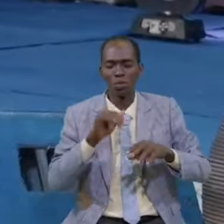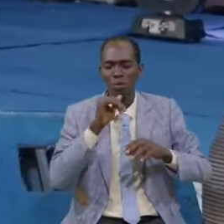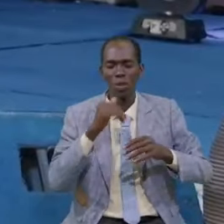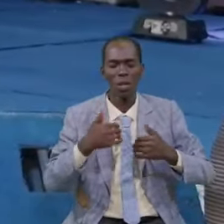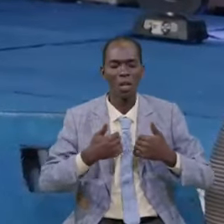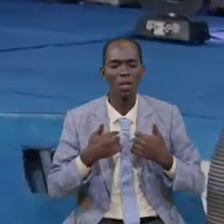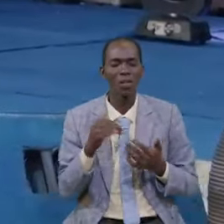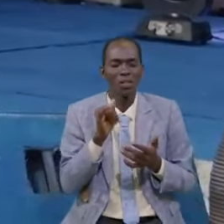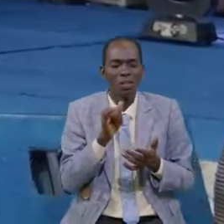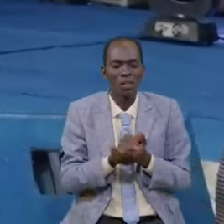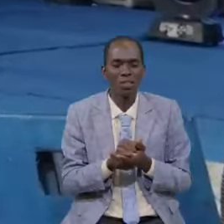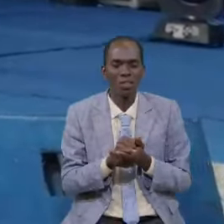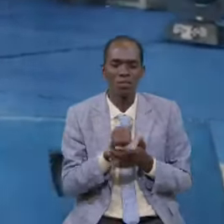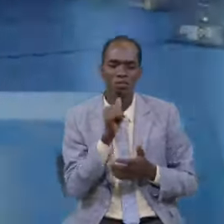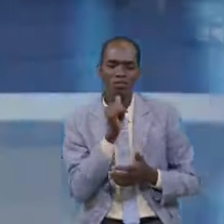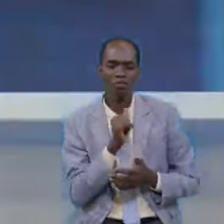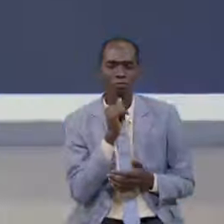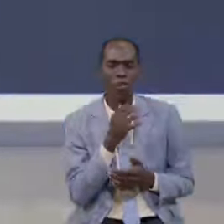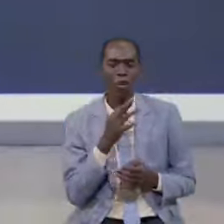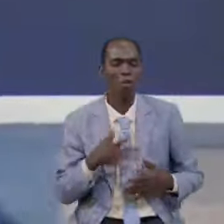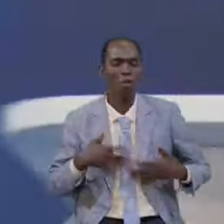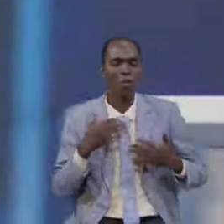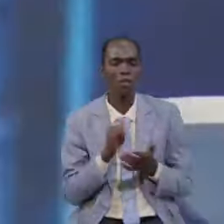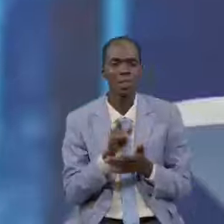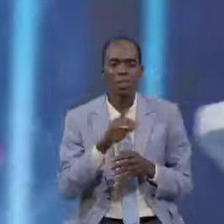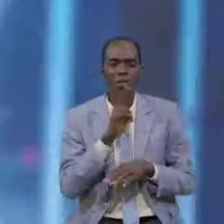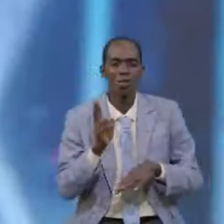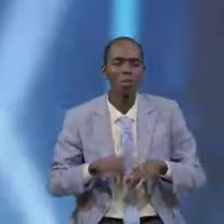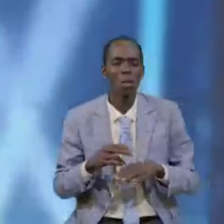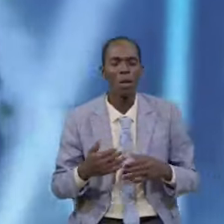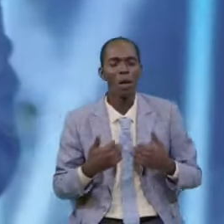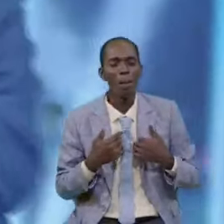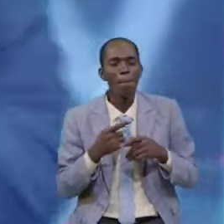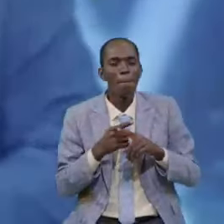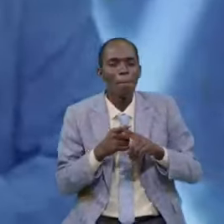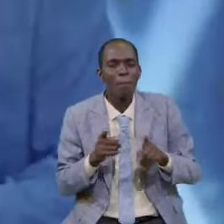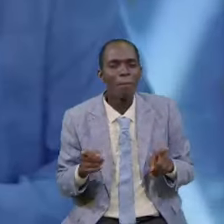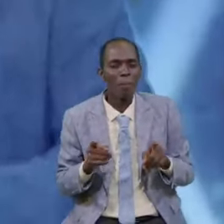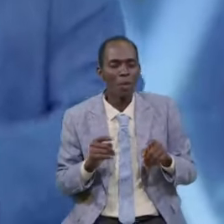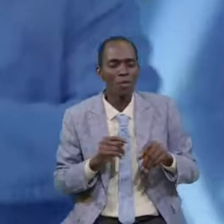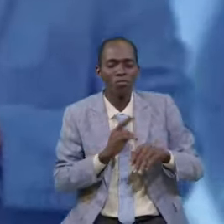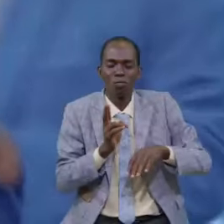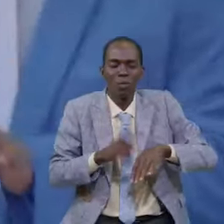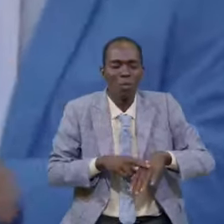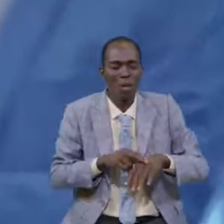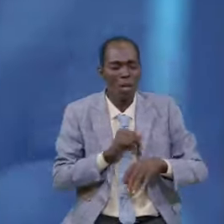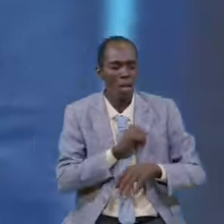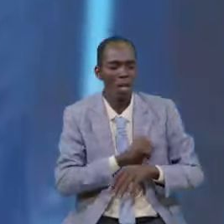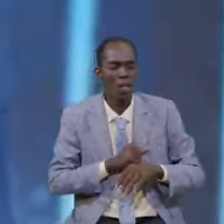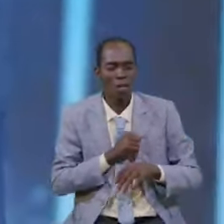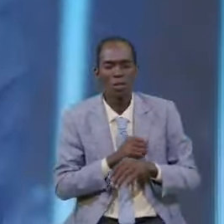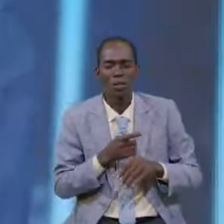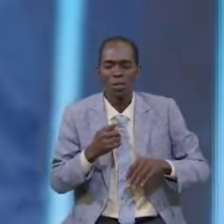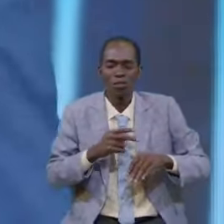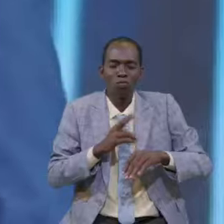they used to have. And thinking about moral aptitude and the moral direction, the world is going